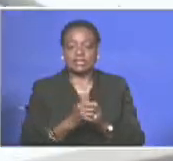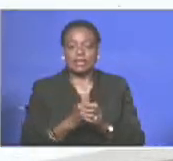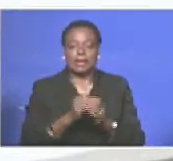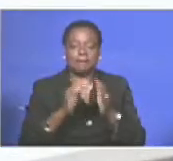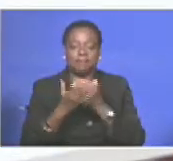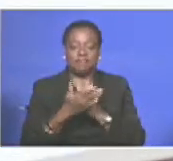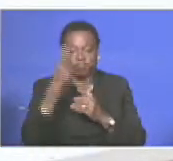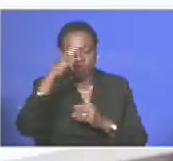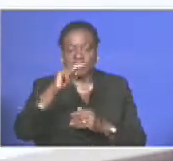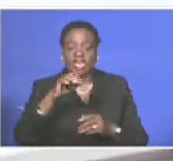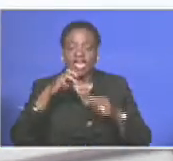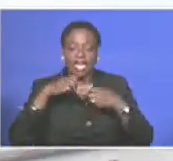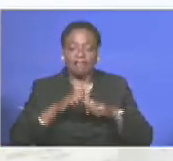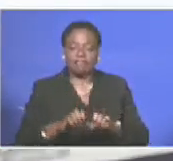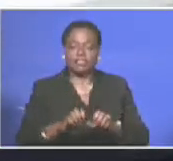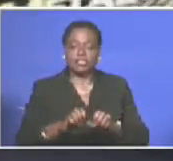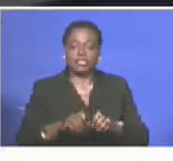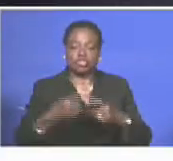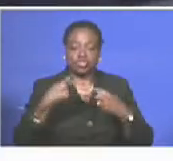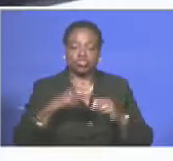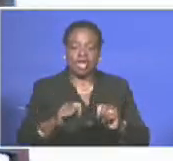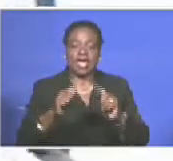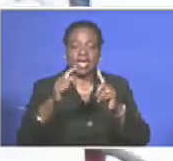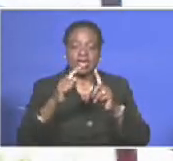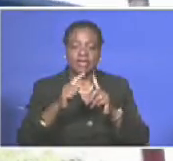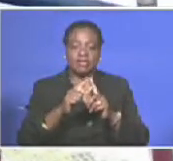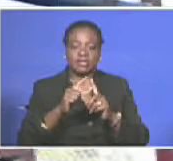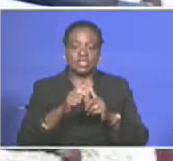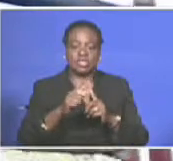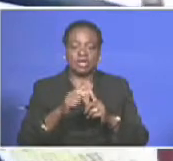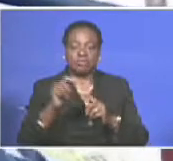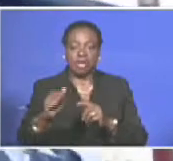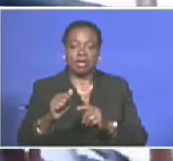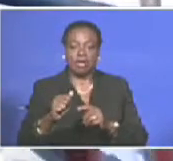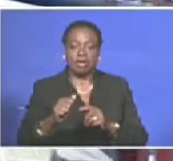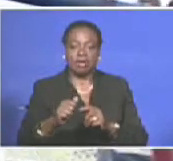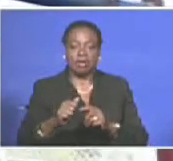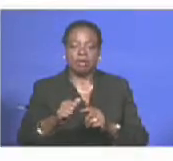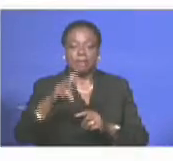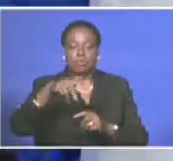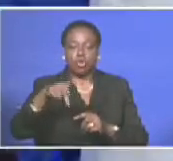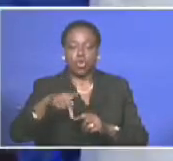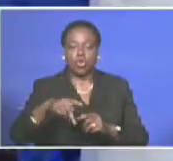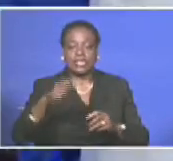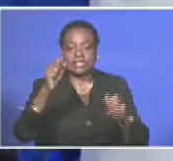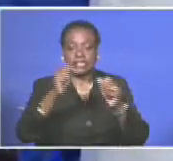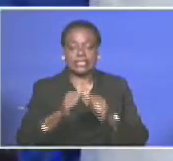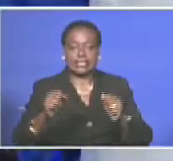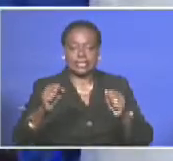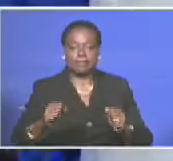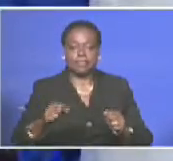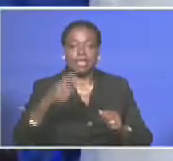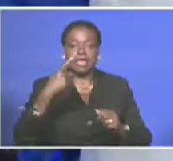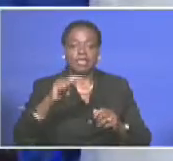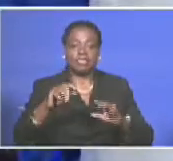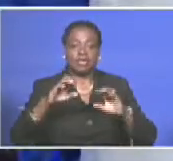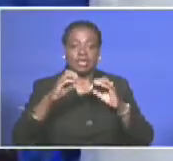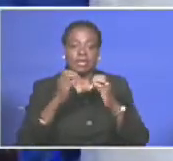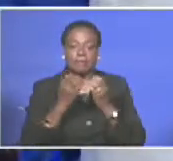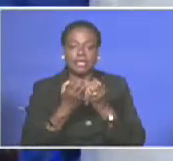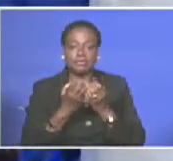efforts in charting the implementation of a parole system at the correctional facility. The committee was responsible for